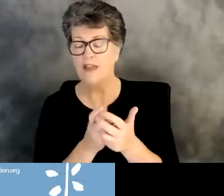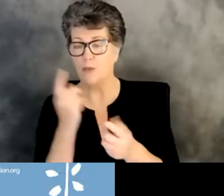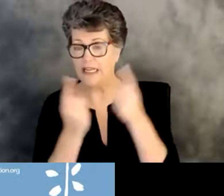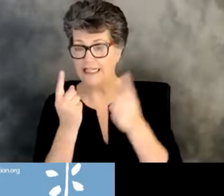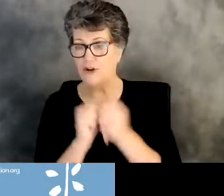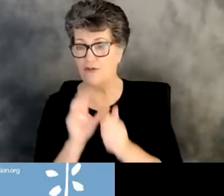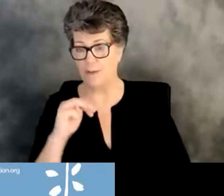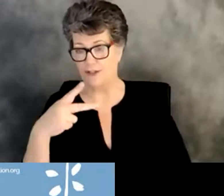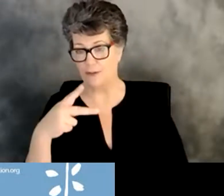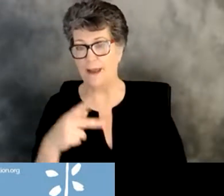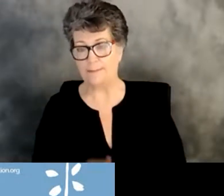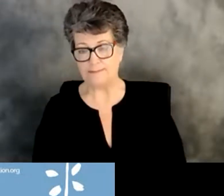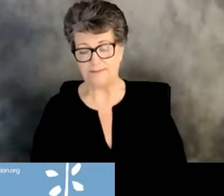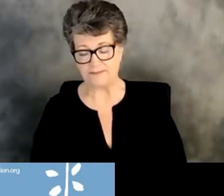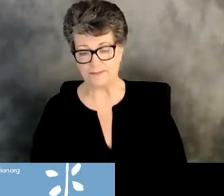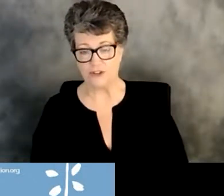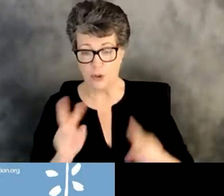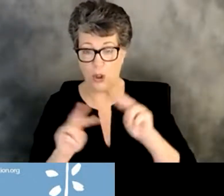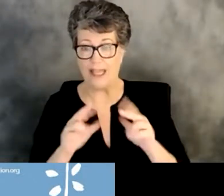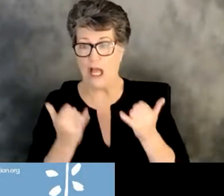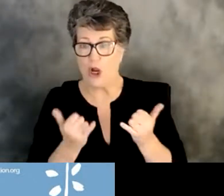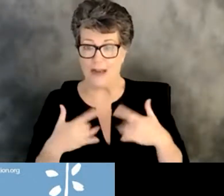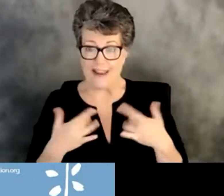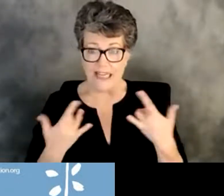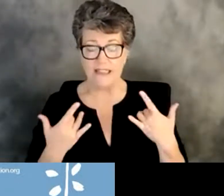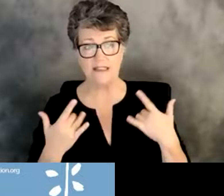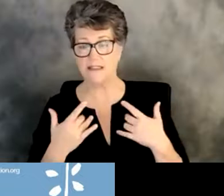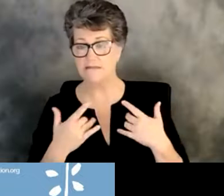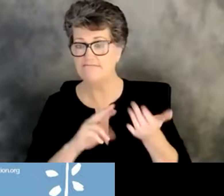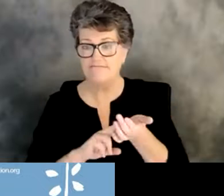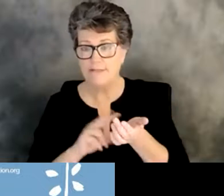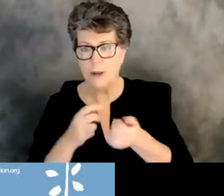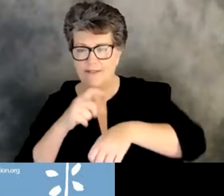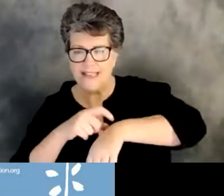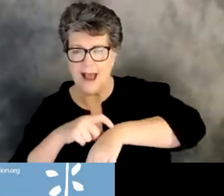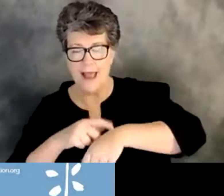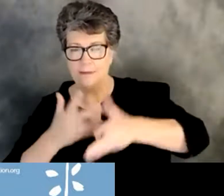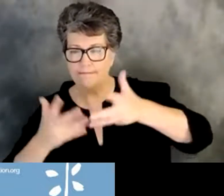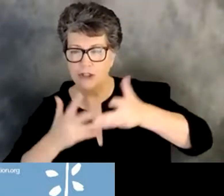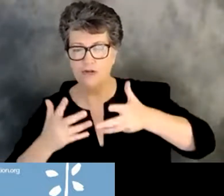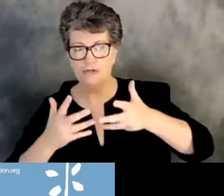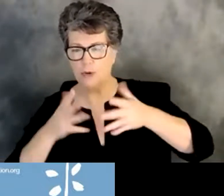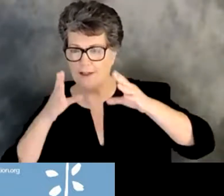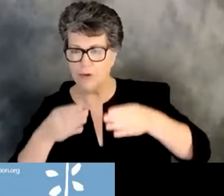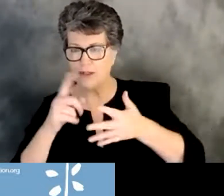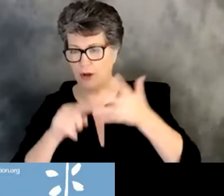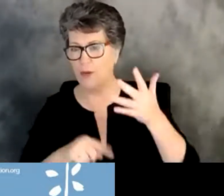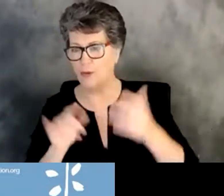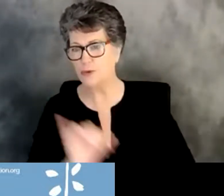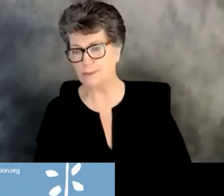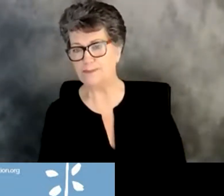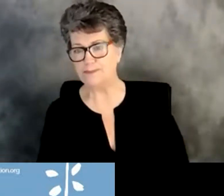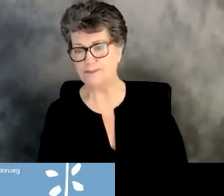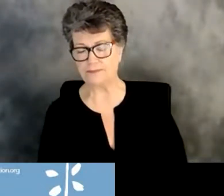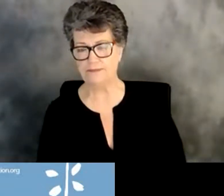master plan. So, looking at current events, those type of things, having a little bit of time to focus on those during the